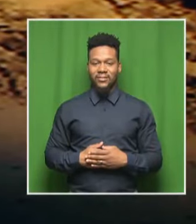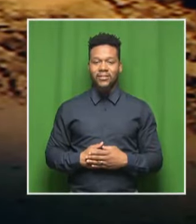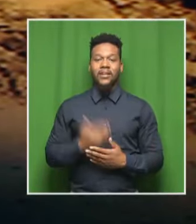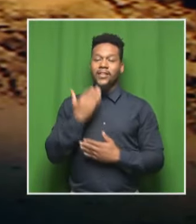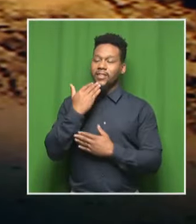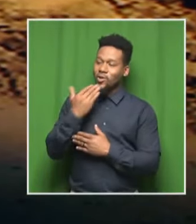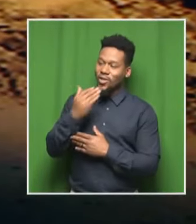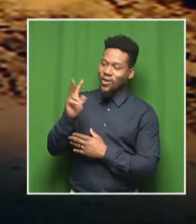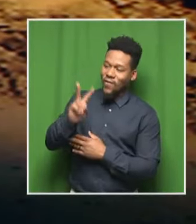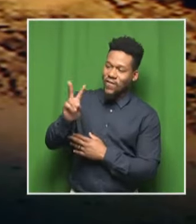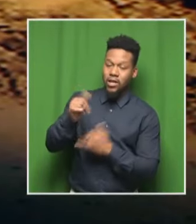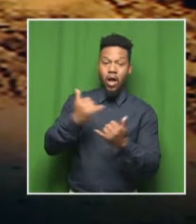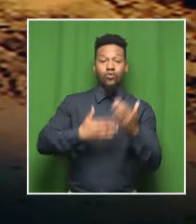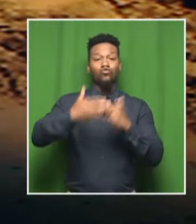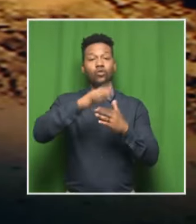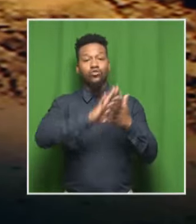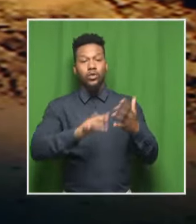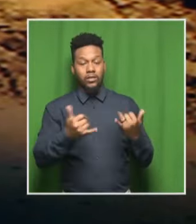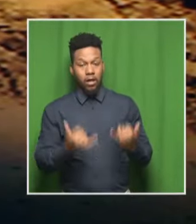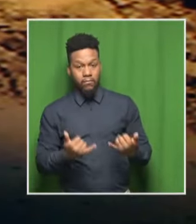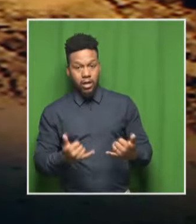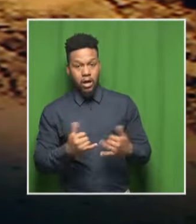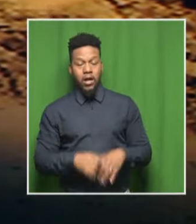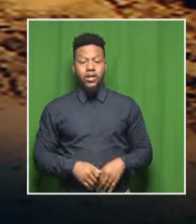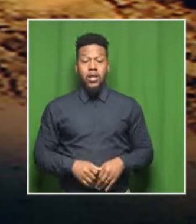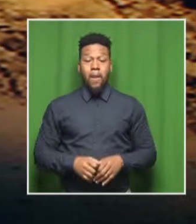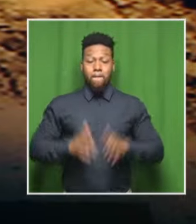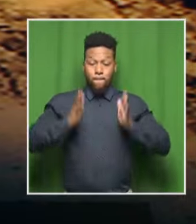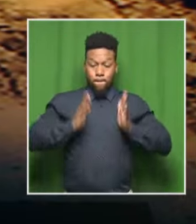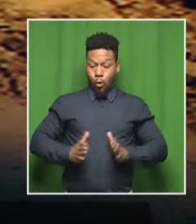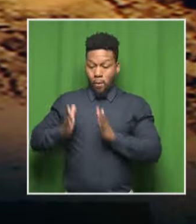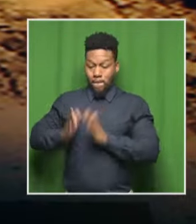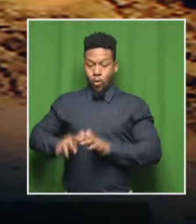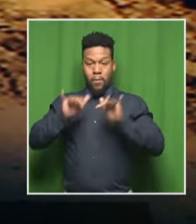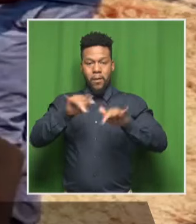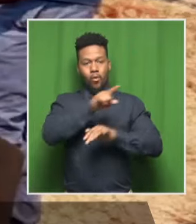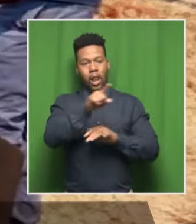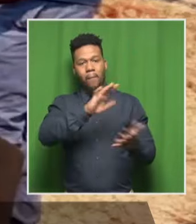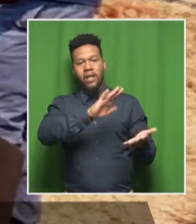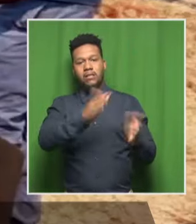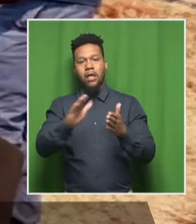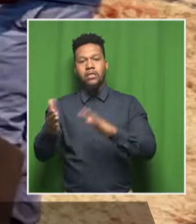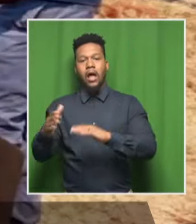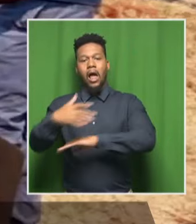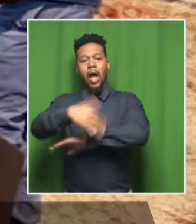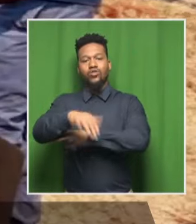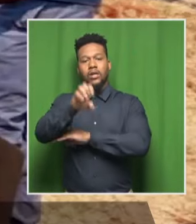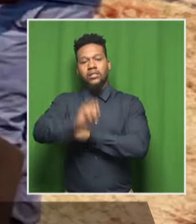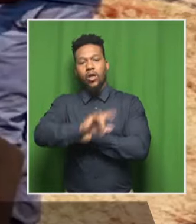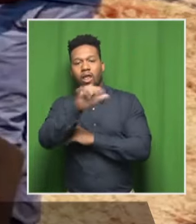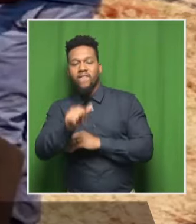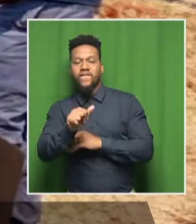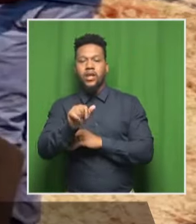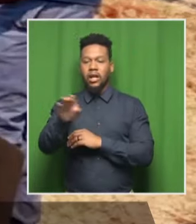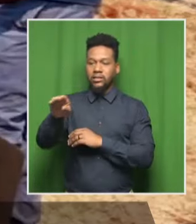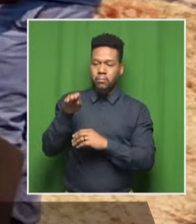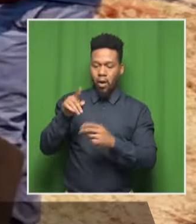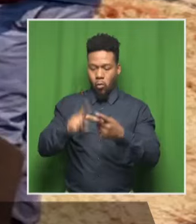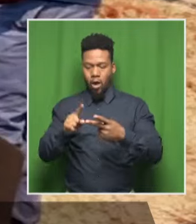Thanks very much, V. In our top stories this morning, the remains of South Africans who died in exile in Zimbabwe and Zambia will